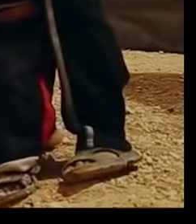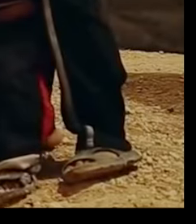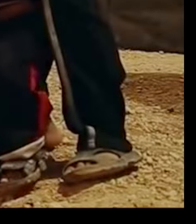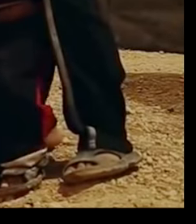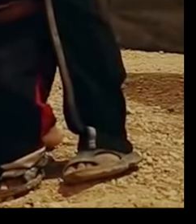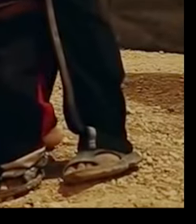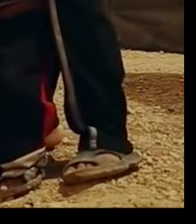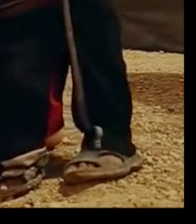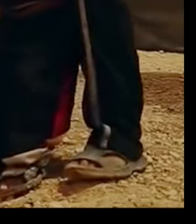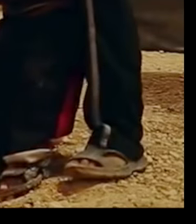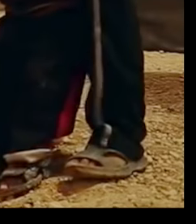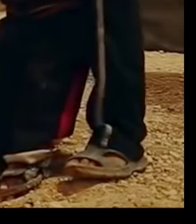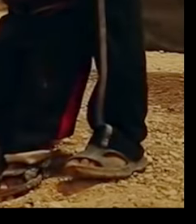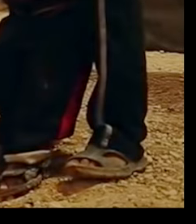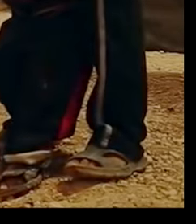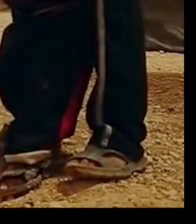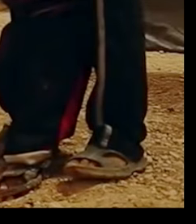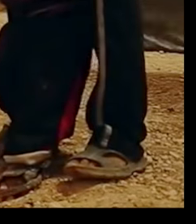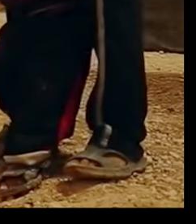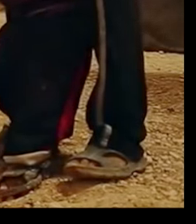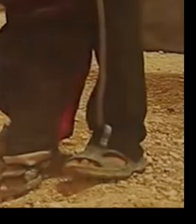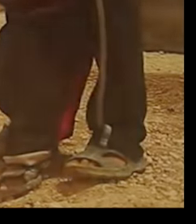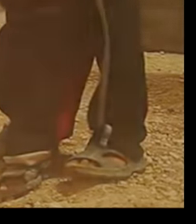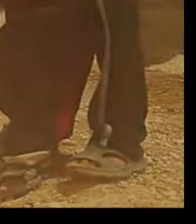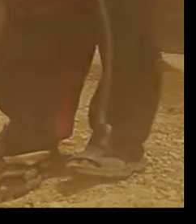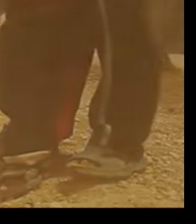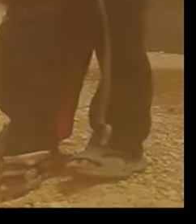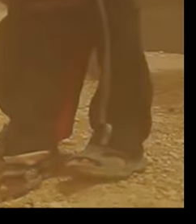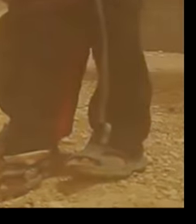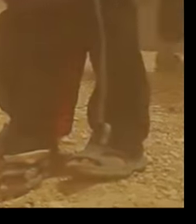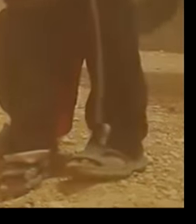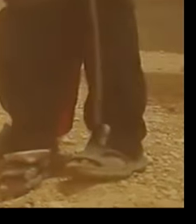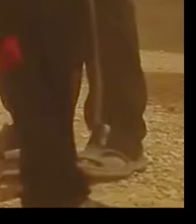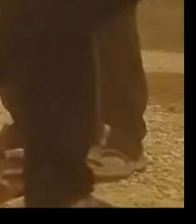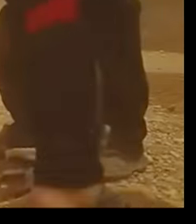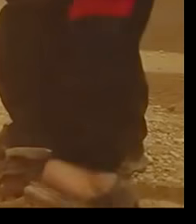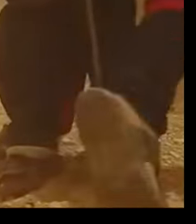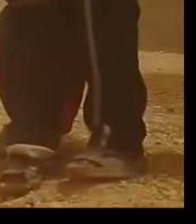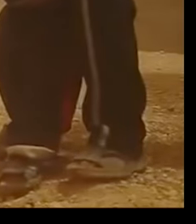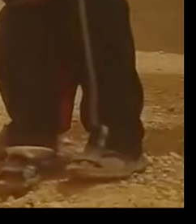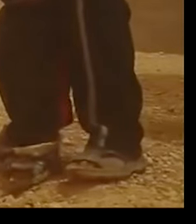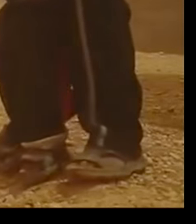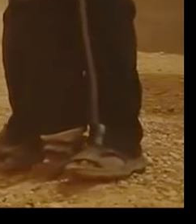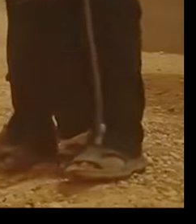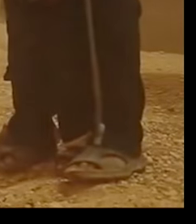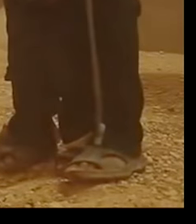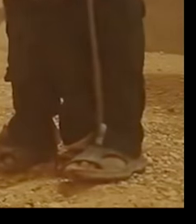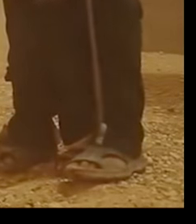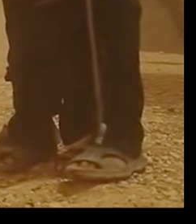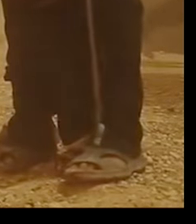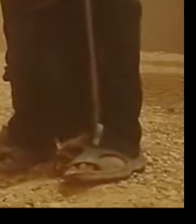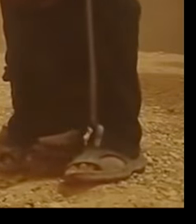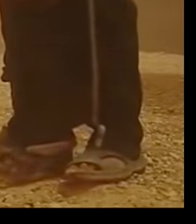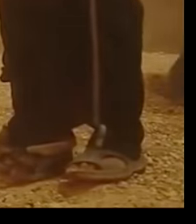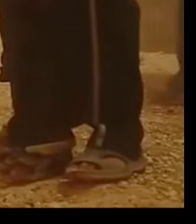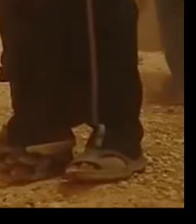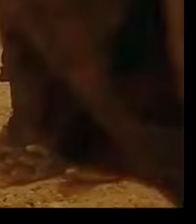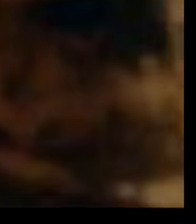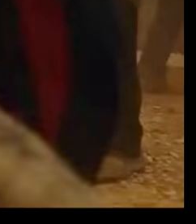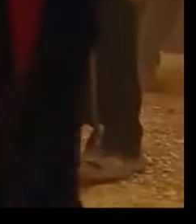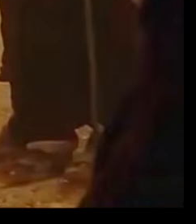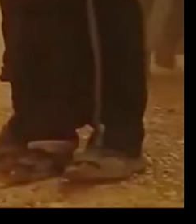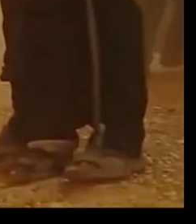Now it's Syria. ISIS. ISIS. Thousands of Syrians have lost their lives in the conflict. The United Nations reports that more